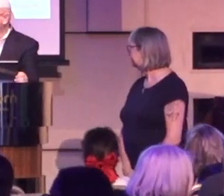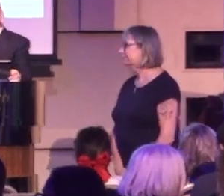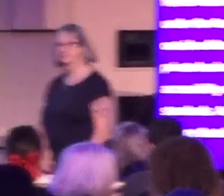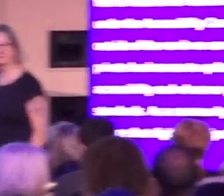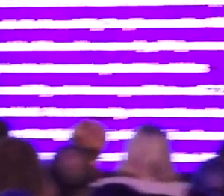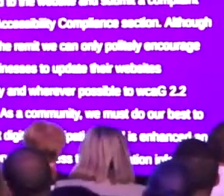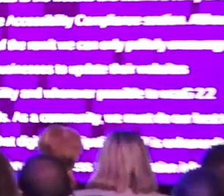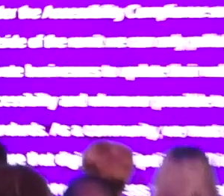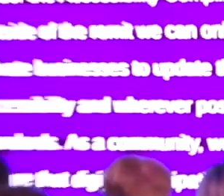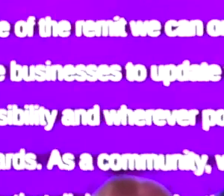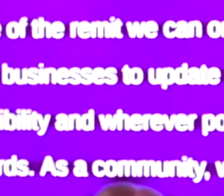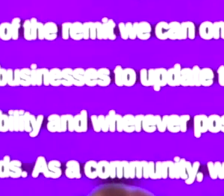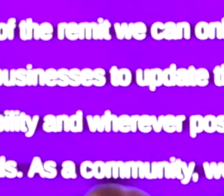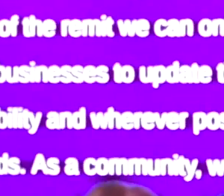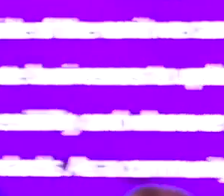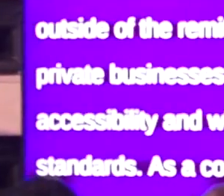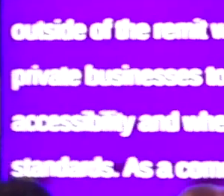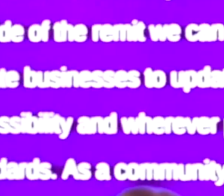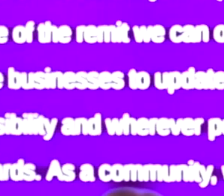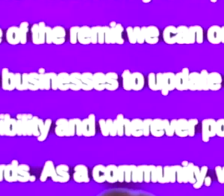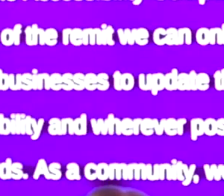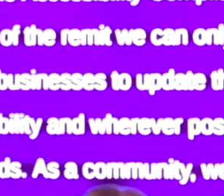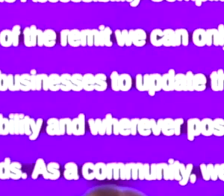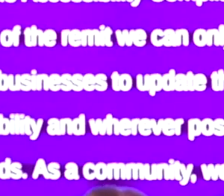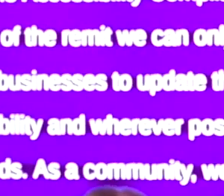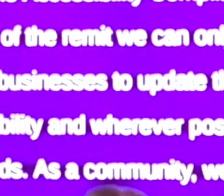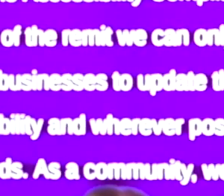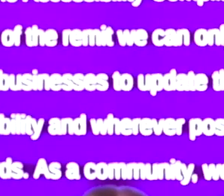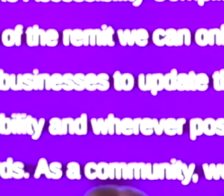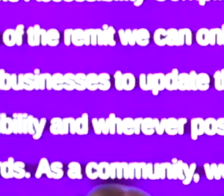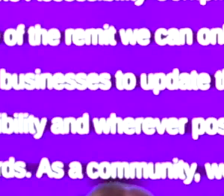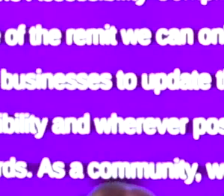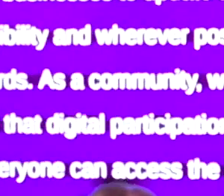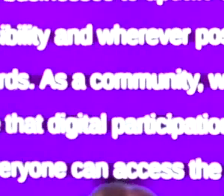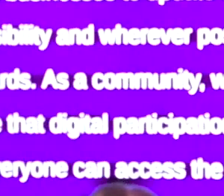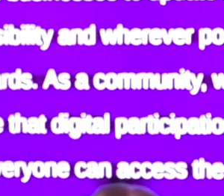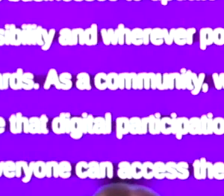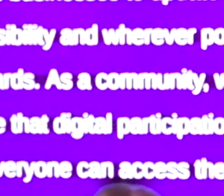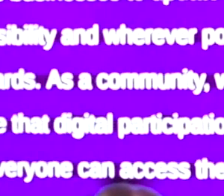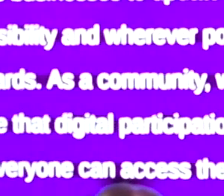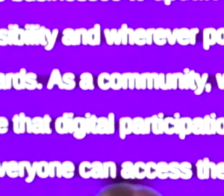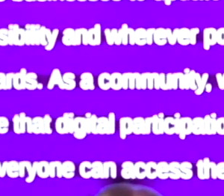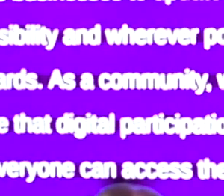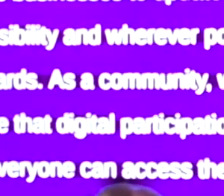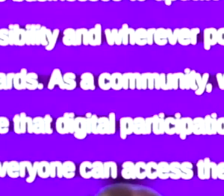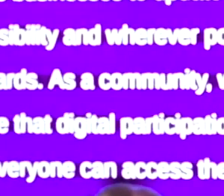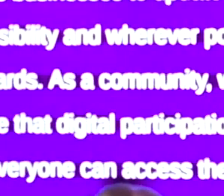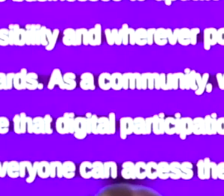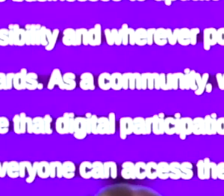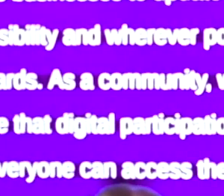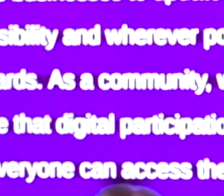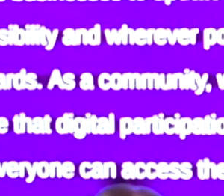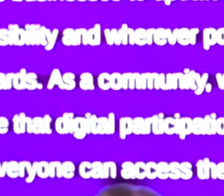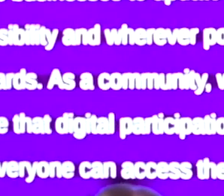Morning, everyone. How are we all doing? Can you all hear me okay? Great. So it's